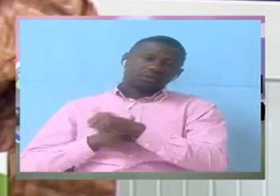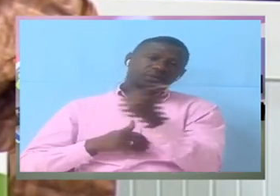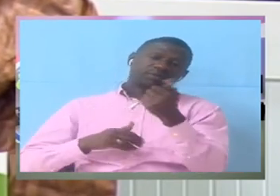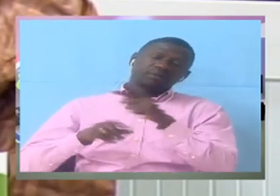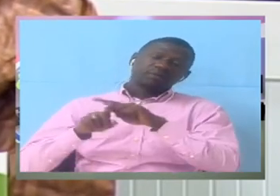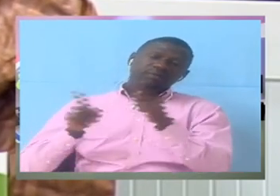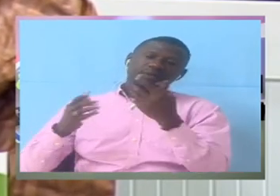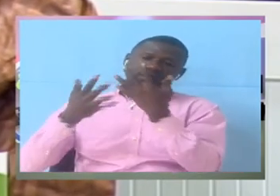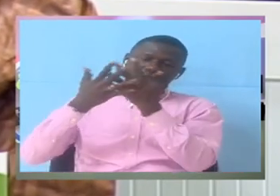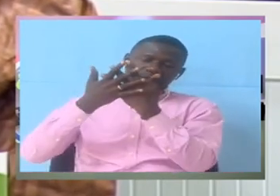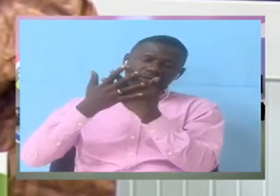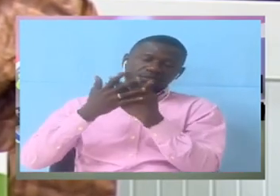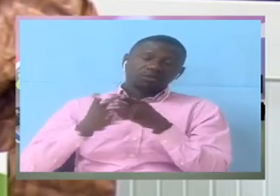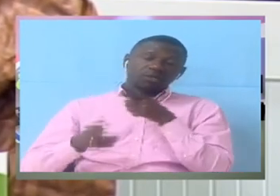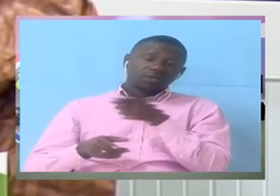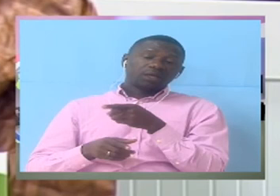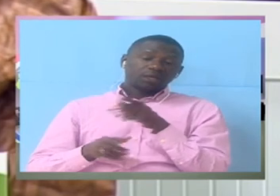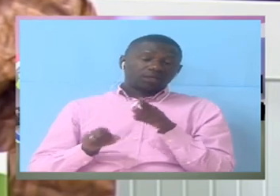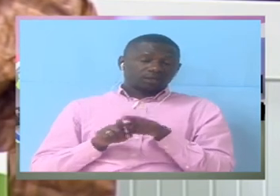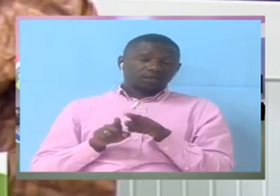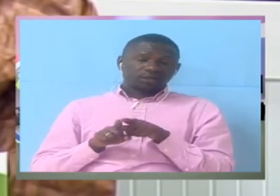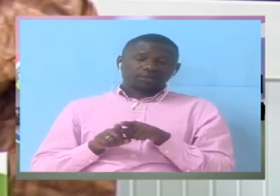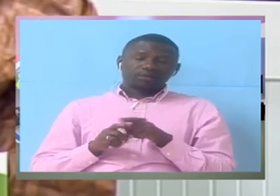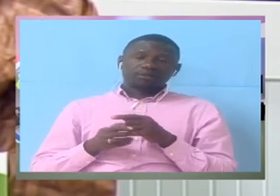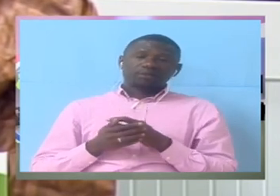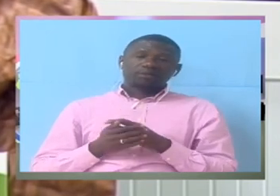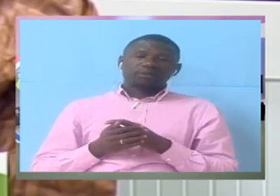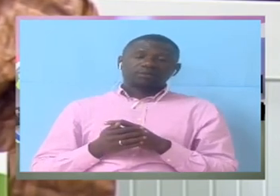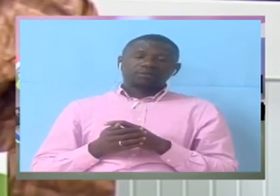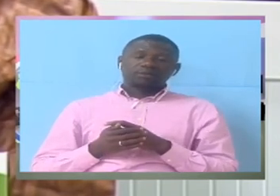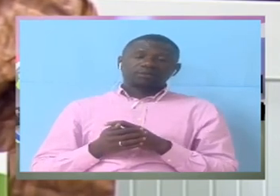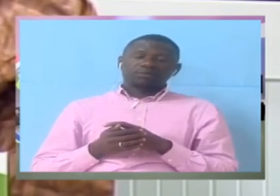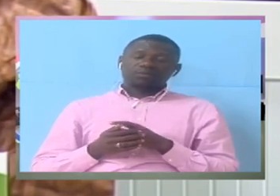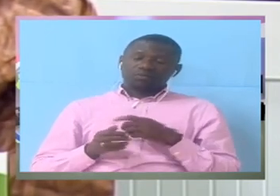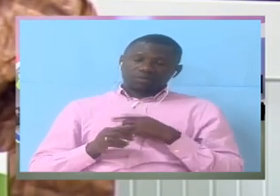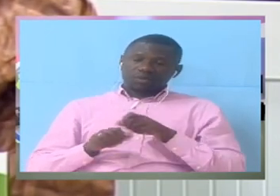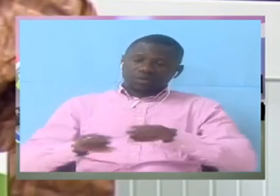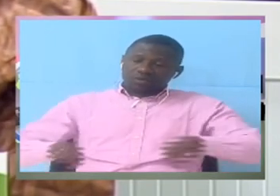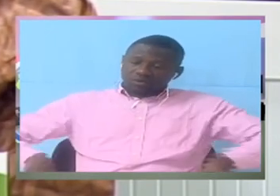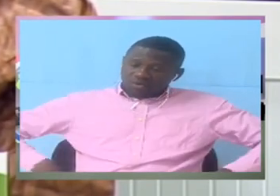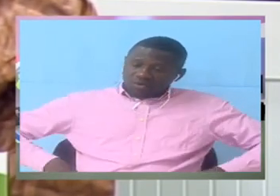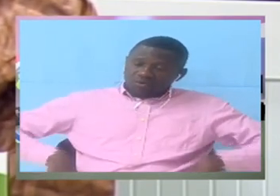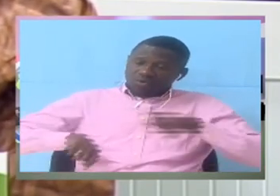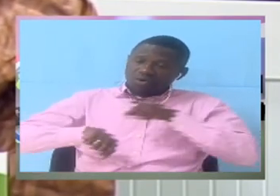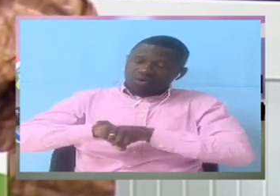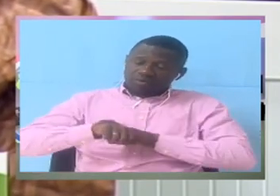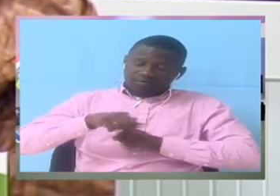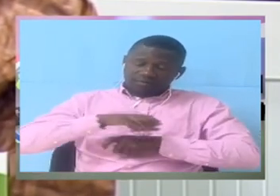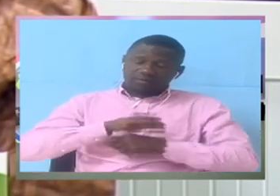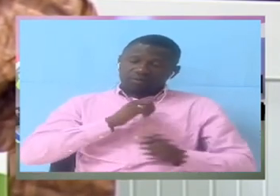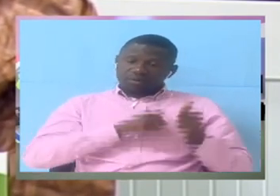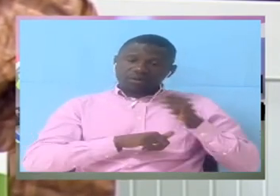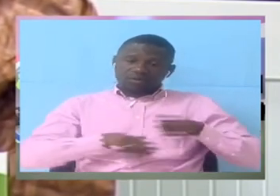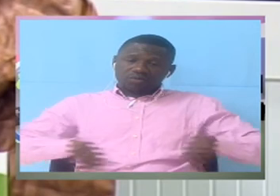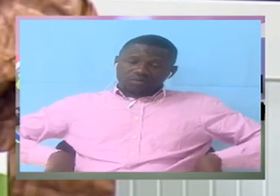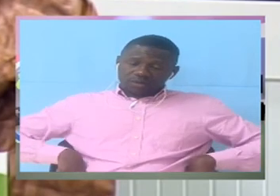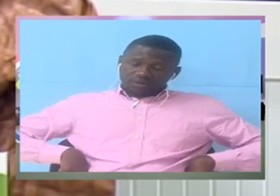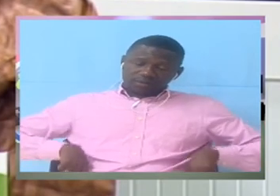But there too, we were still handcuffed behind our backs.